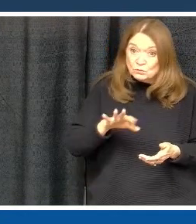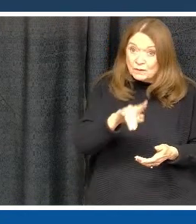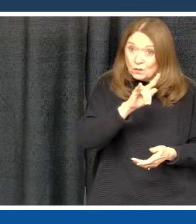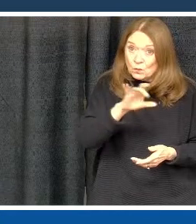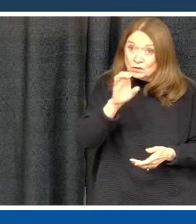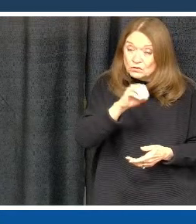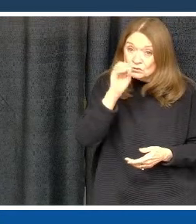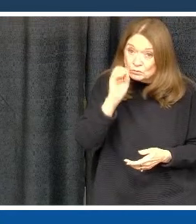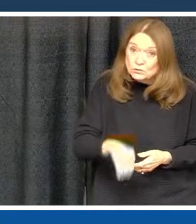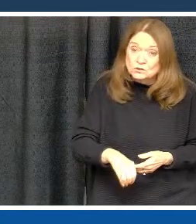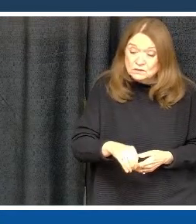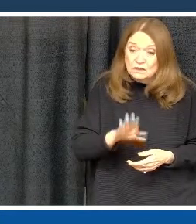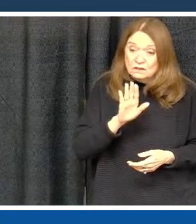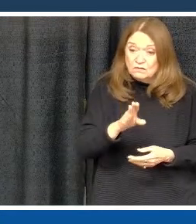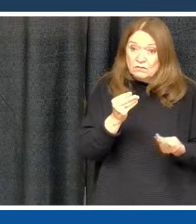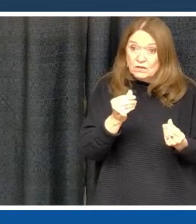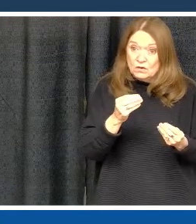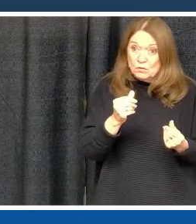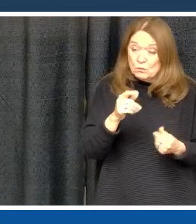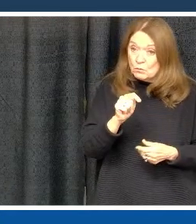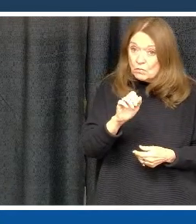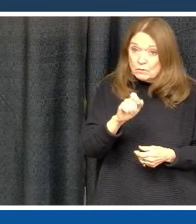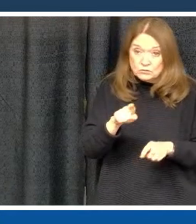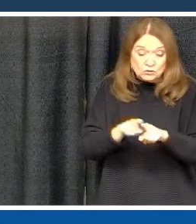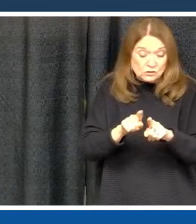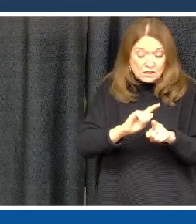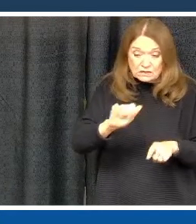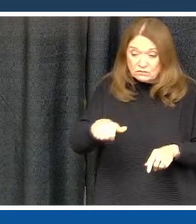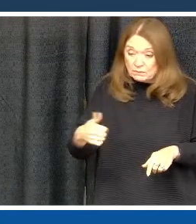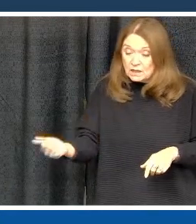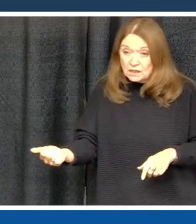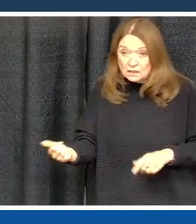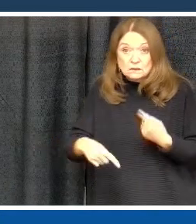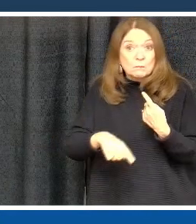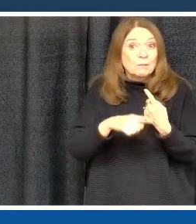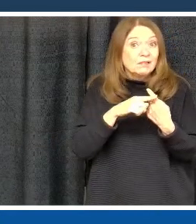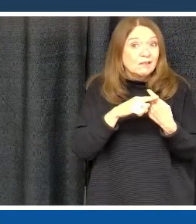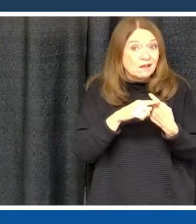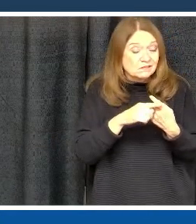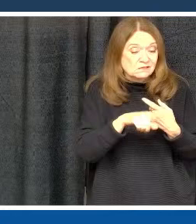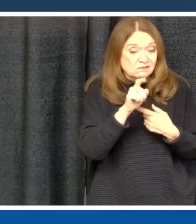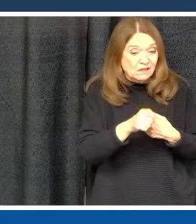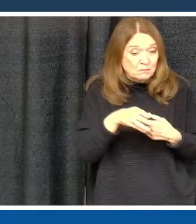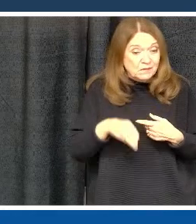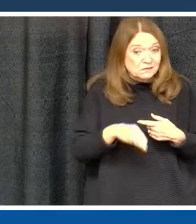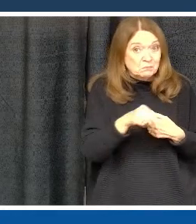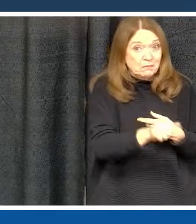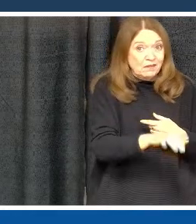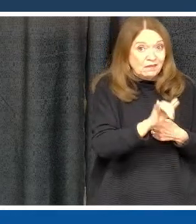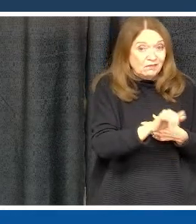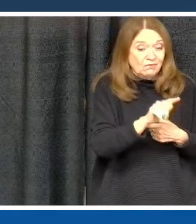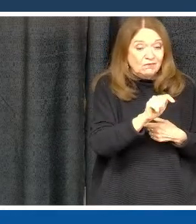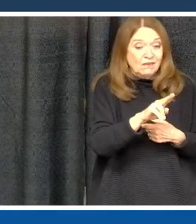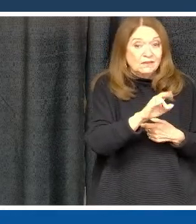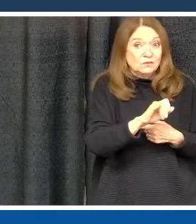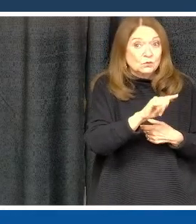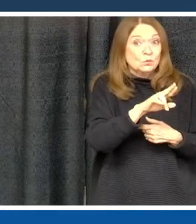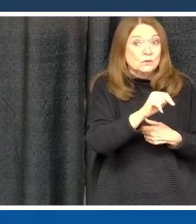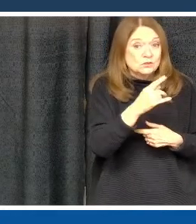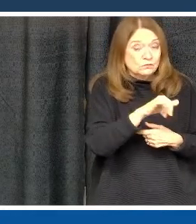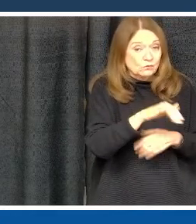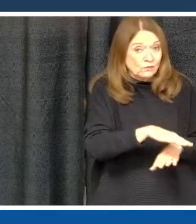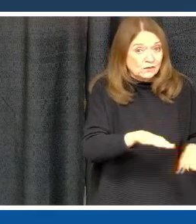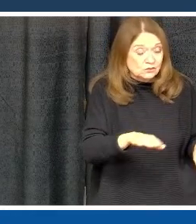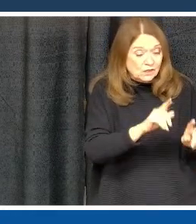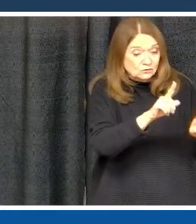of their property tax just like everybody else. Plus, they must pay that tuition for that child